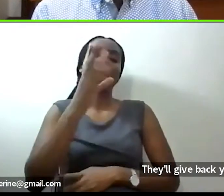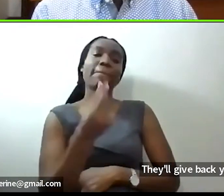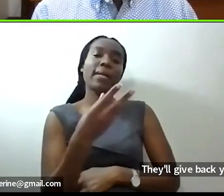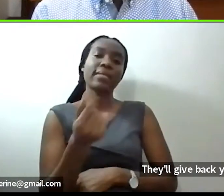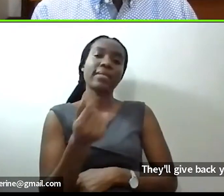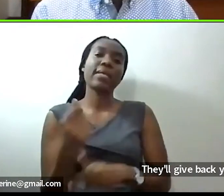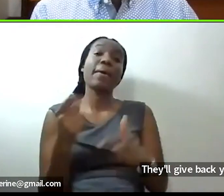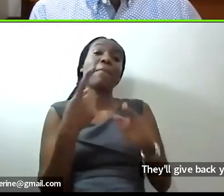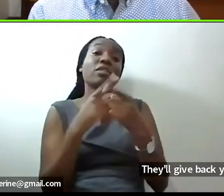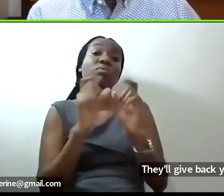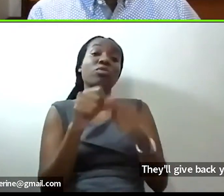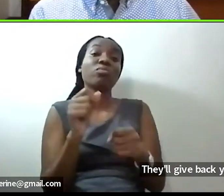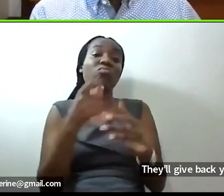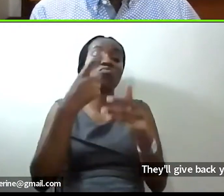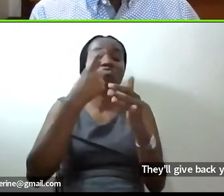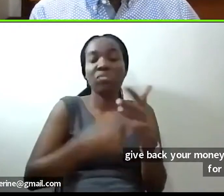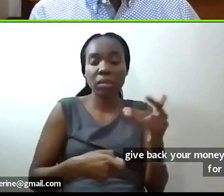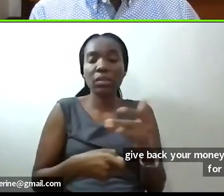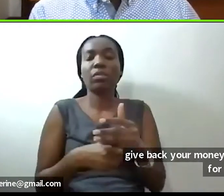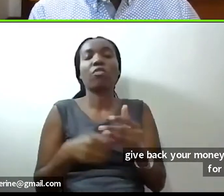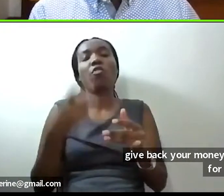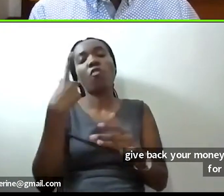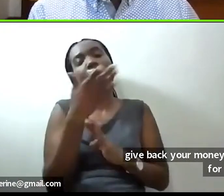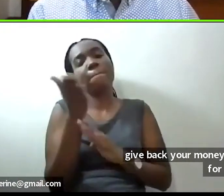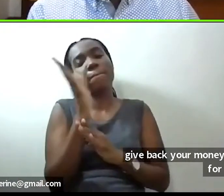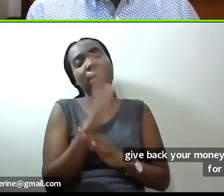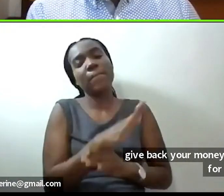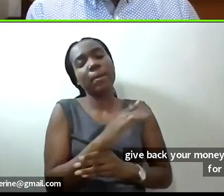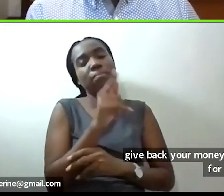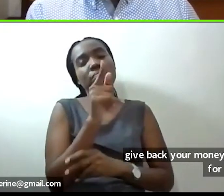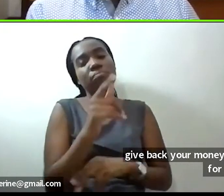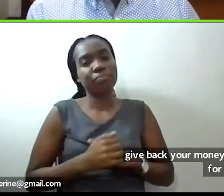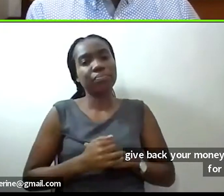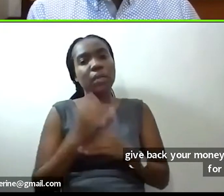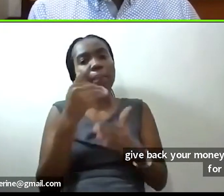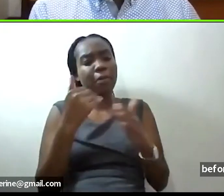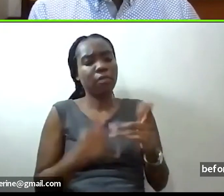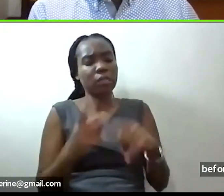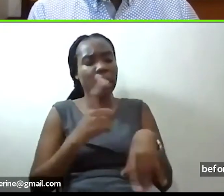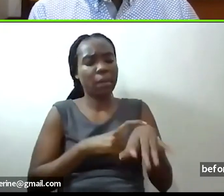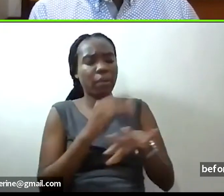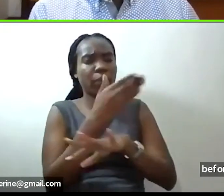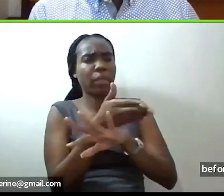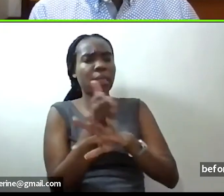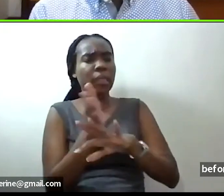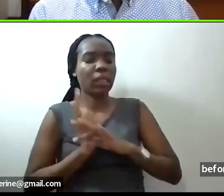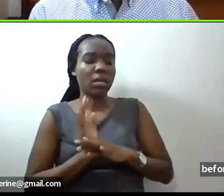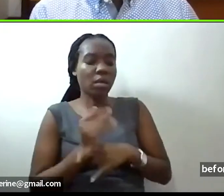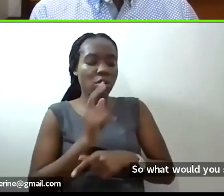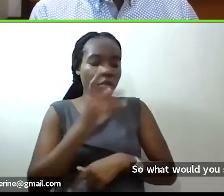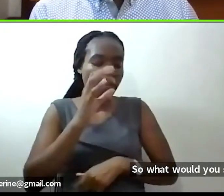them before the period is over. So what would you say are the benefits of buying these